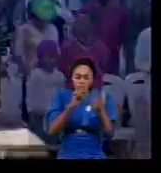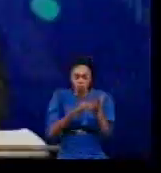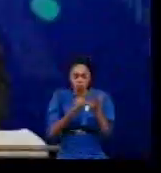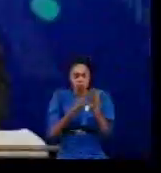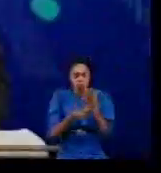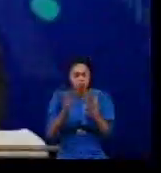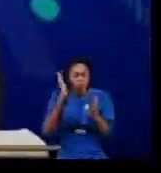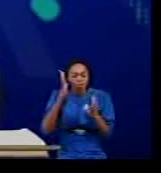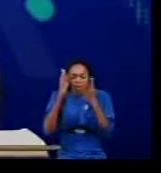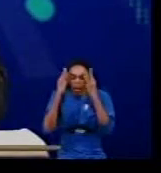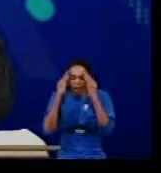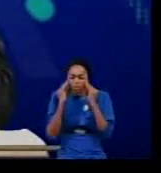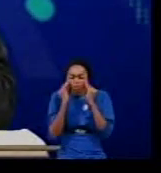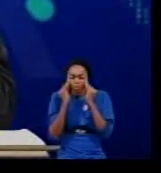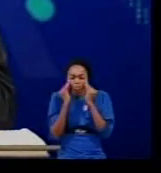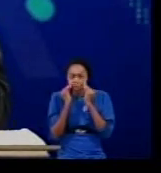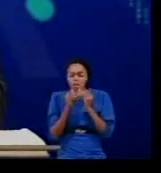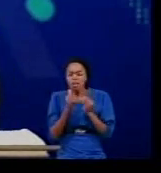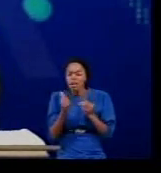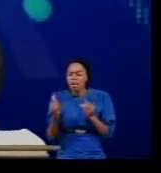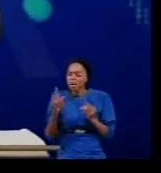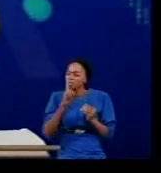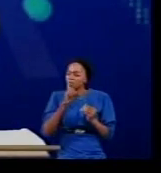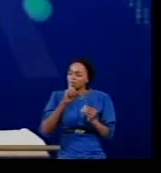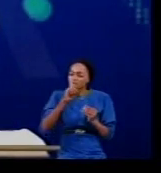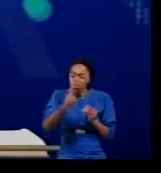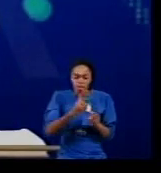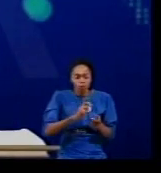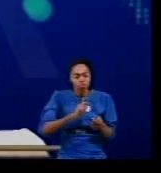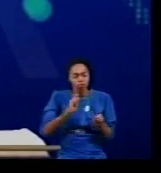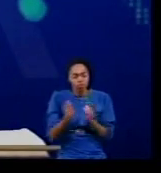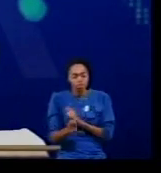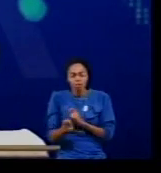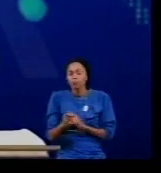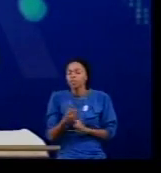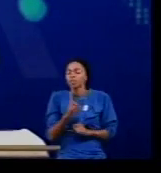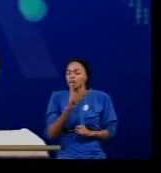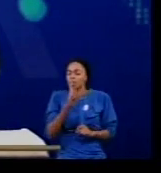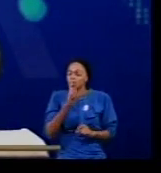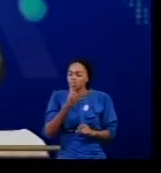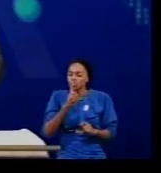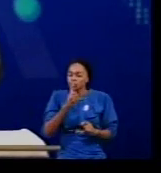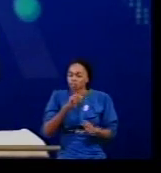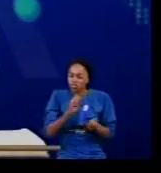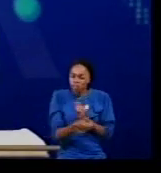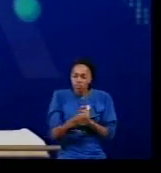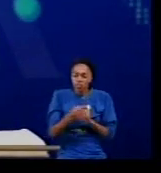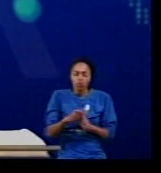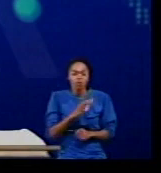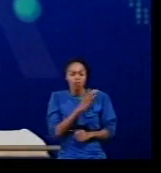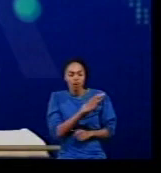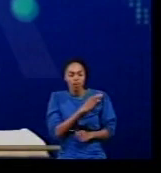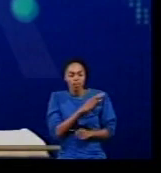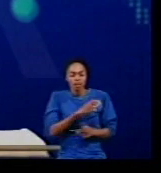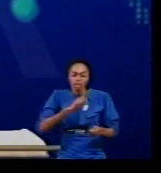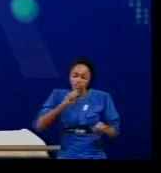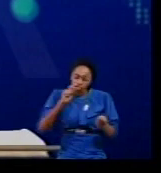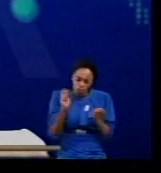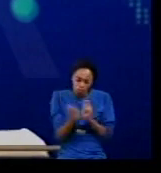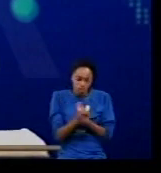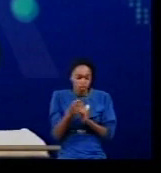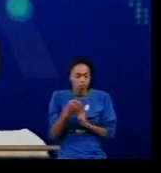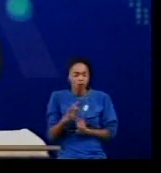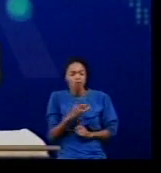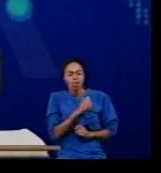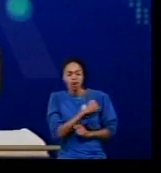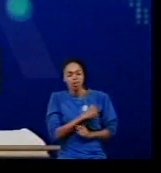a new creature now. You have new knowledge, a new understanding, oh Lord, this is a new our approach, prayer, a new outlook to life. Verse 23 says, righteousness, and the Lord said,